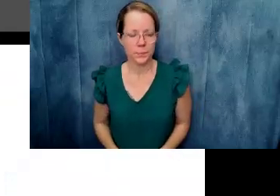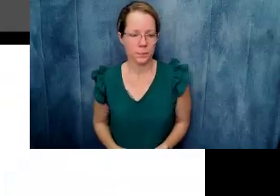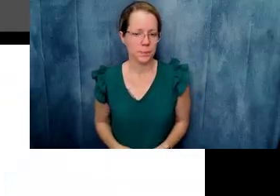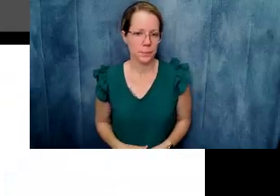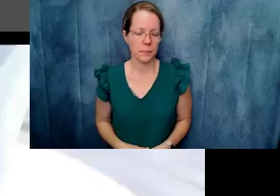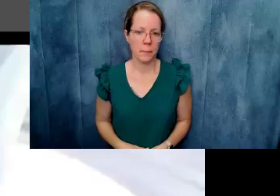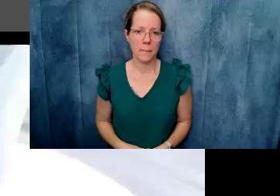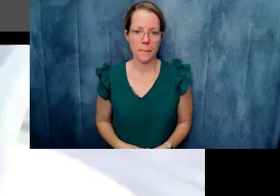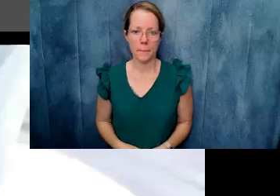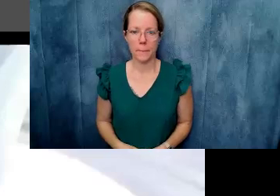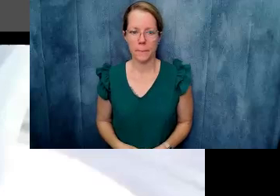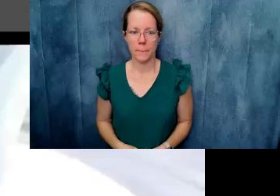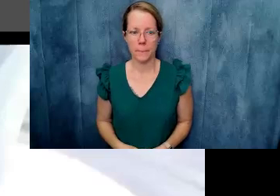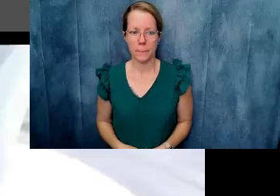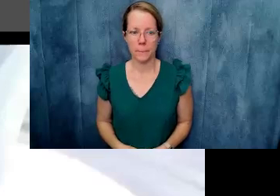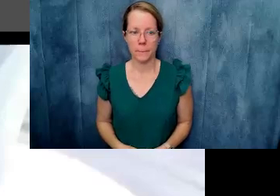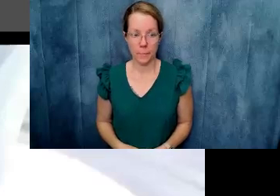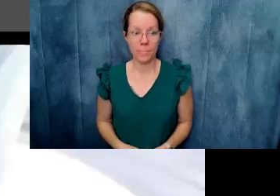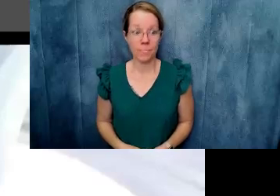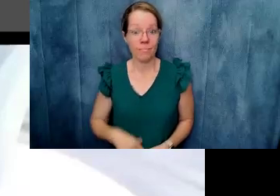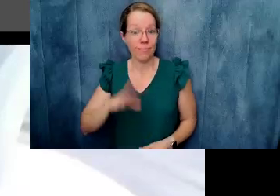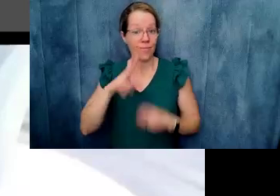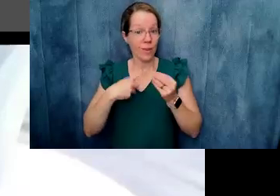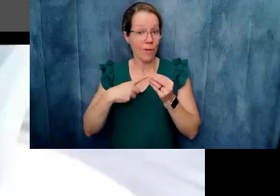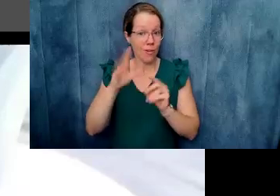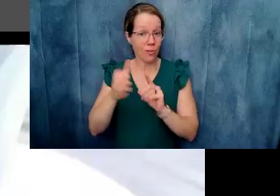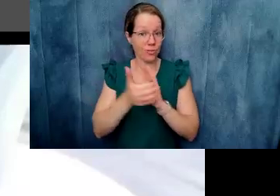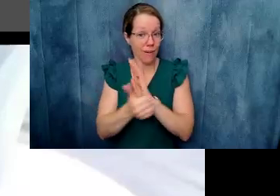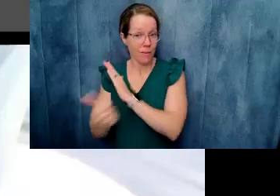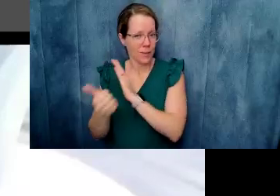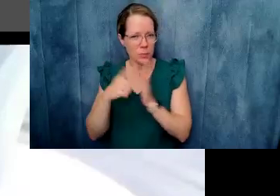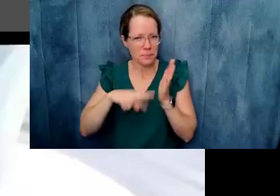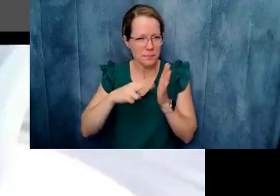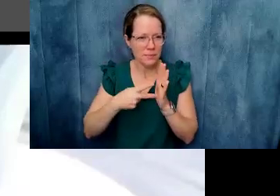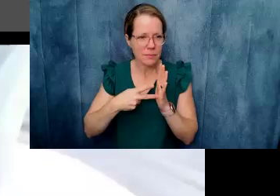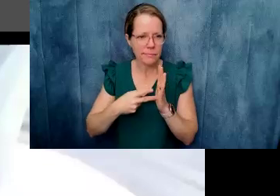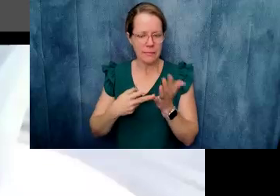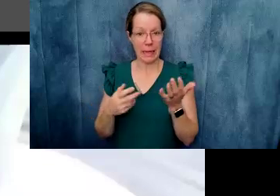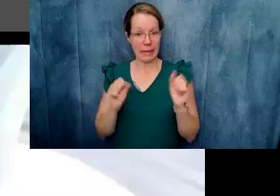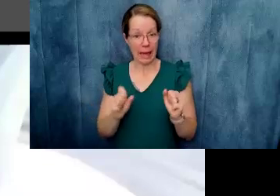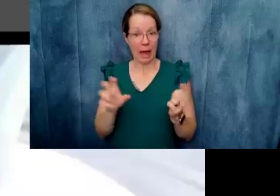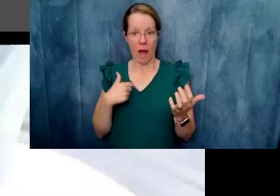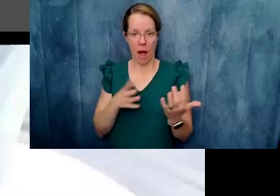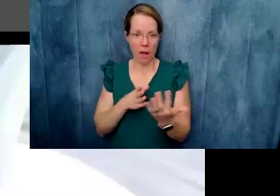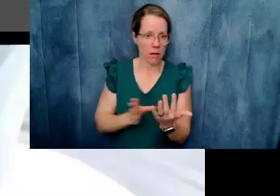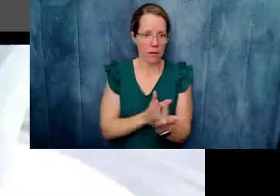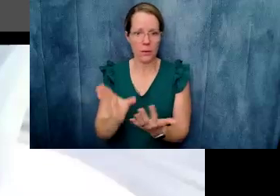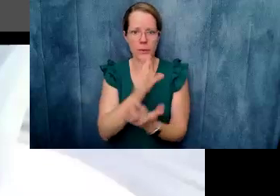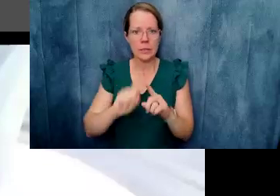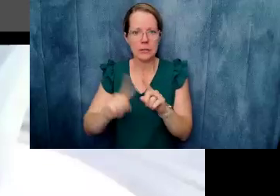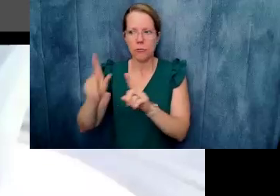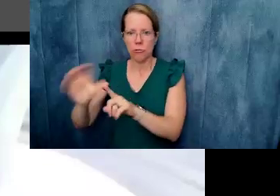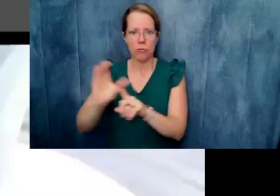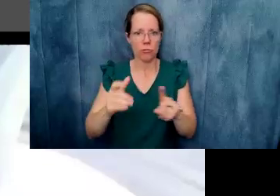So when we talk about cultural competence, we're talking about this ability to navigate effectively across cultural difference in an